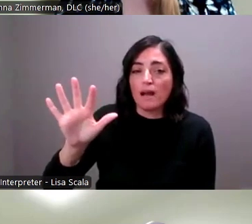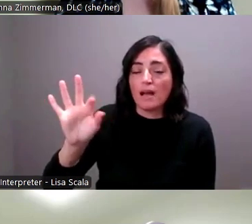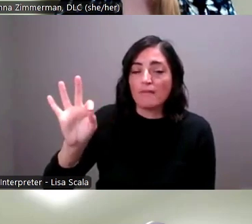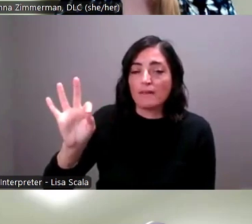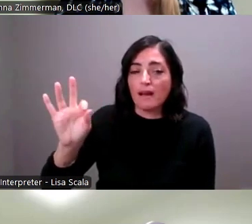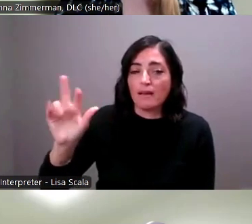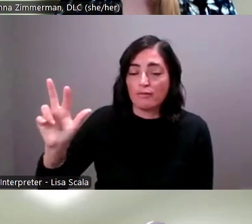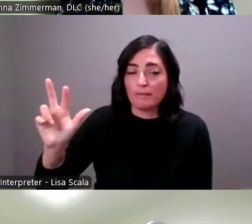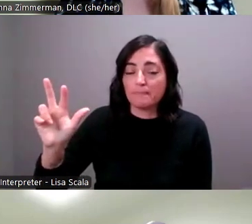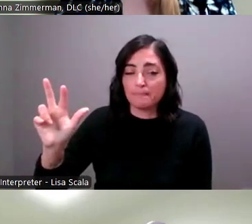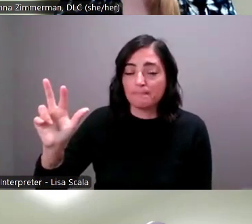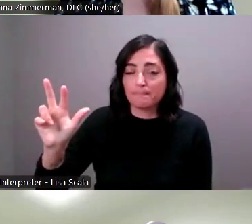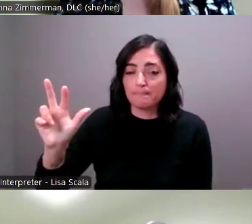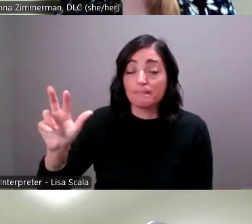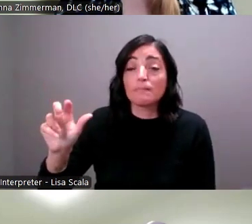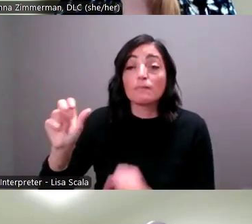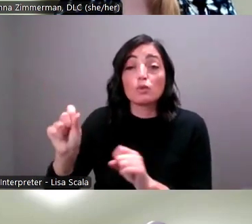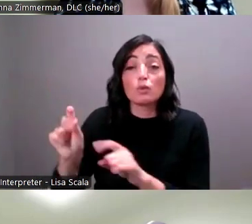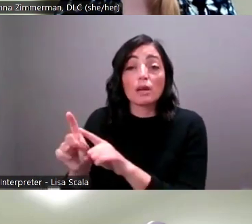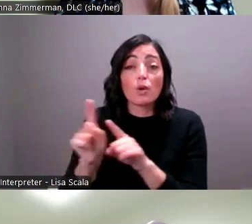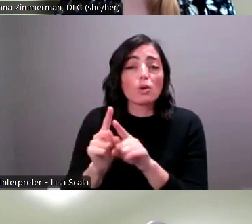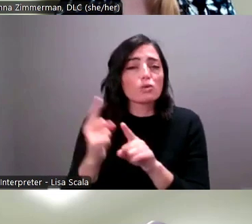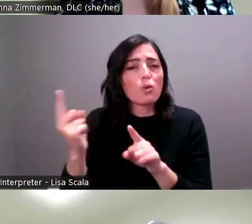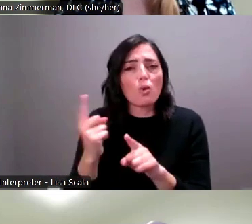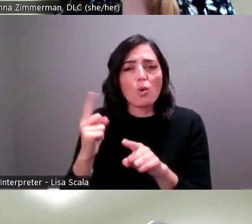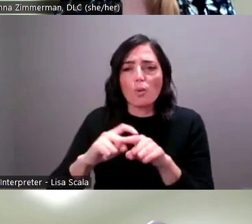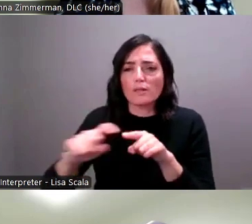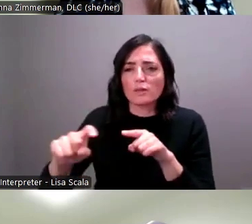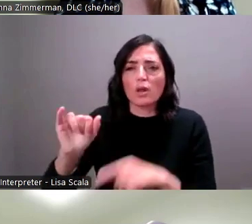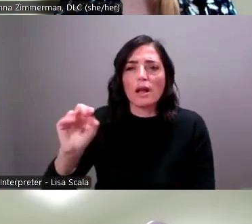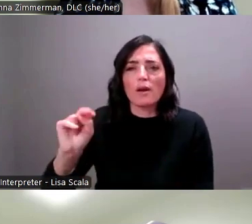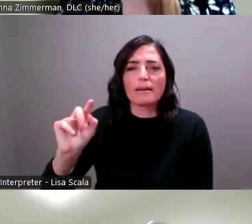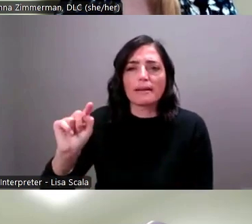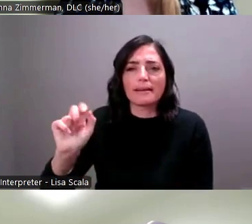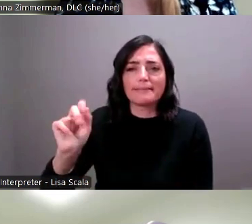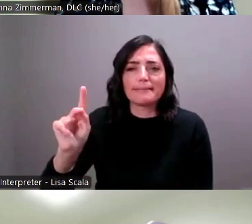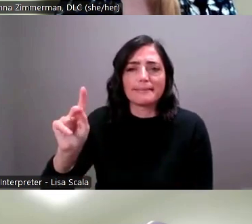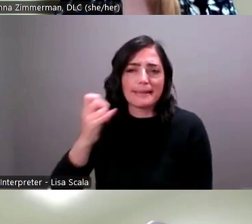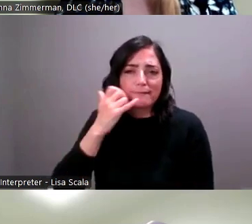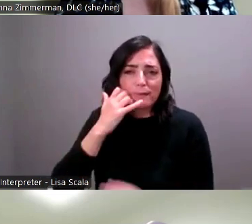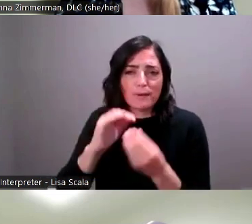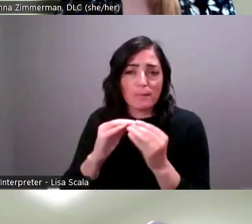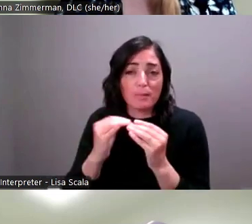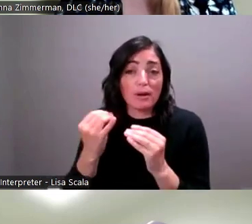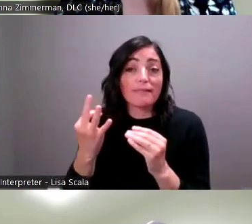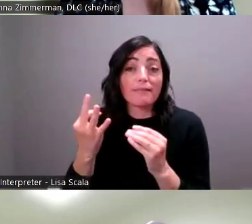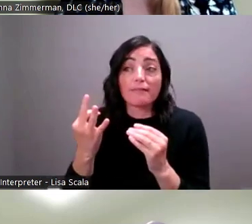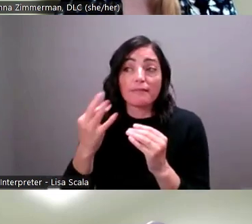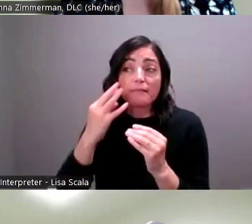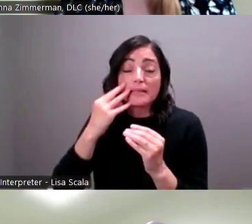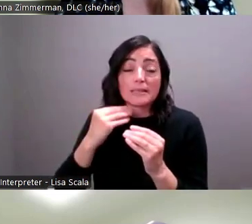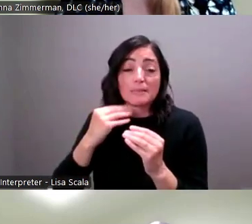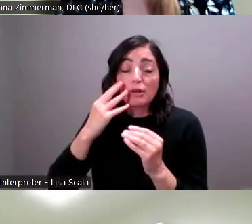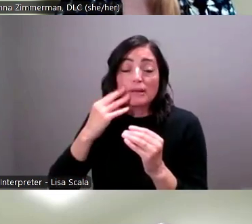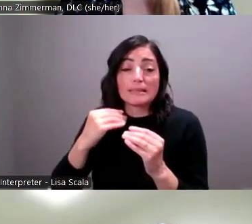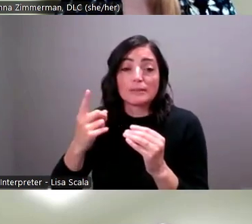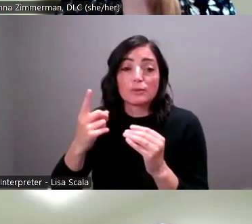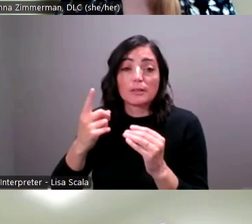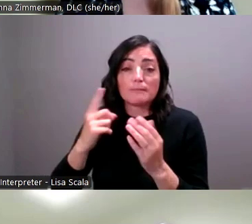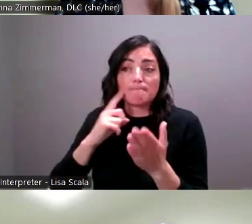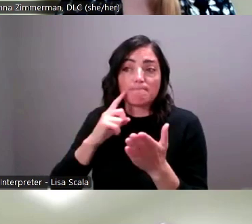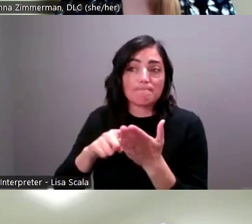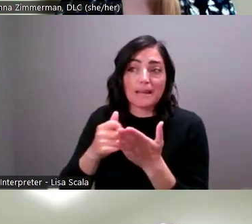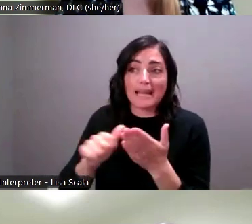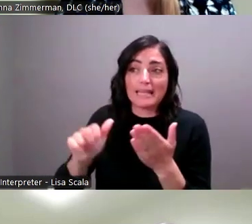617-315-4593. You can also always call our intake line if you encounter